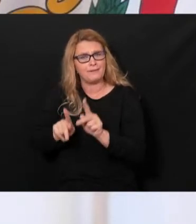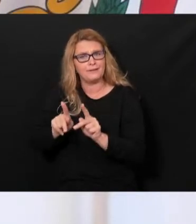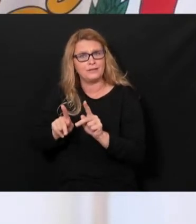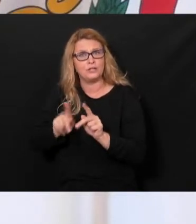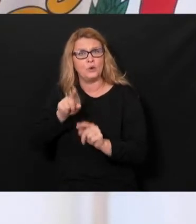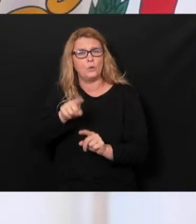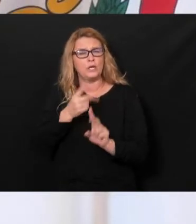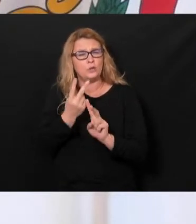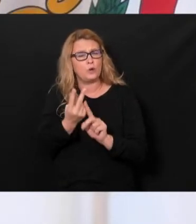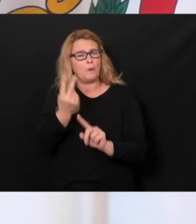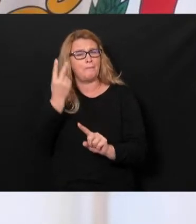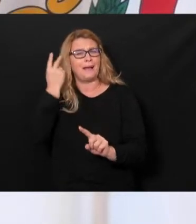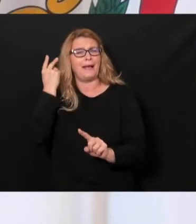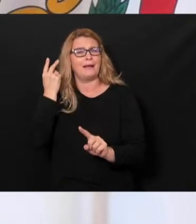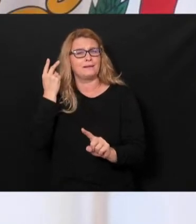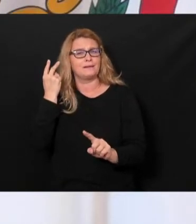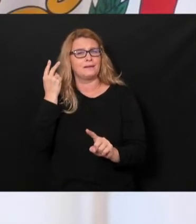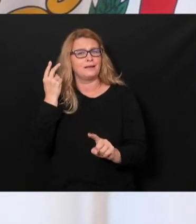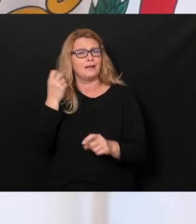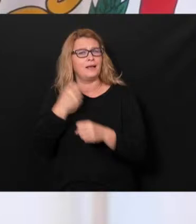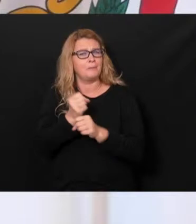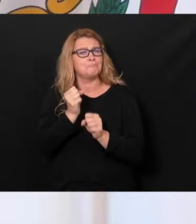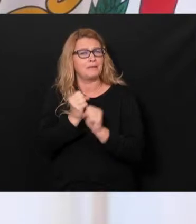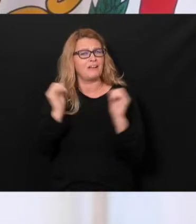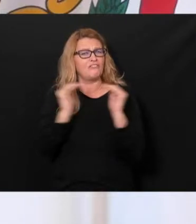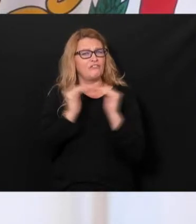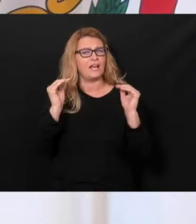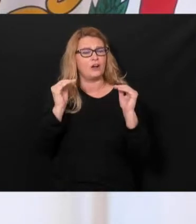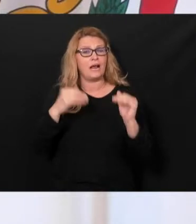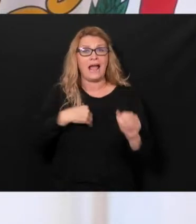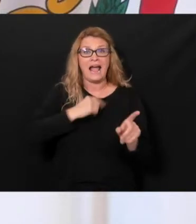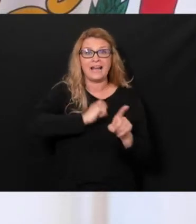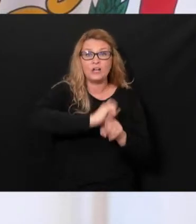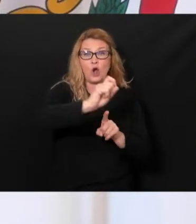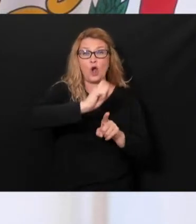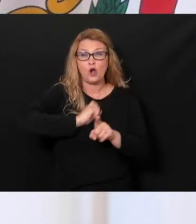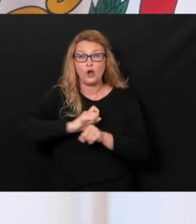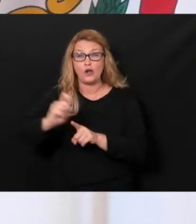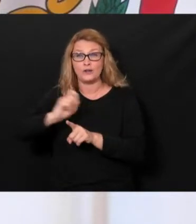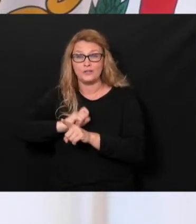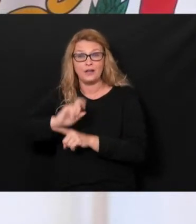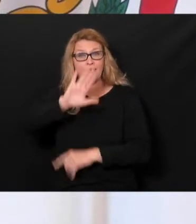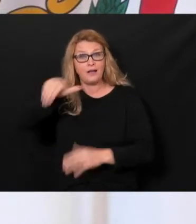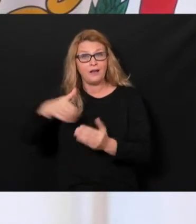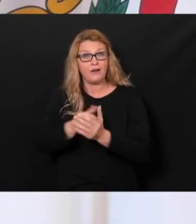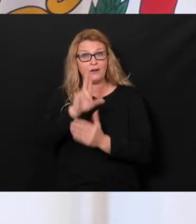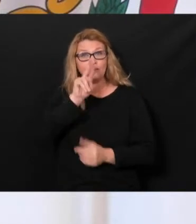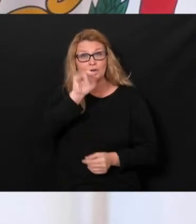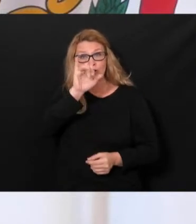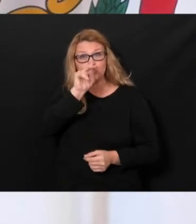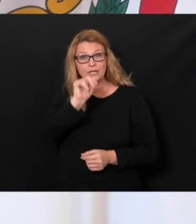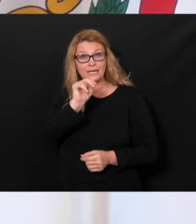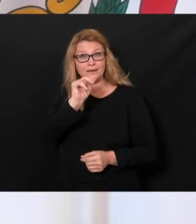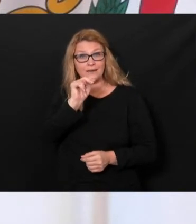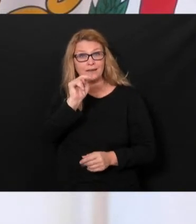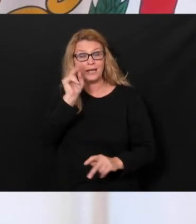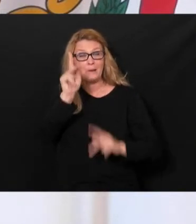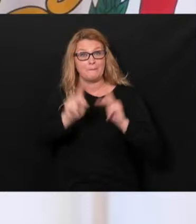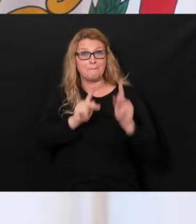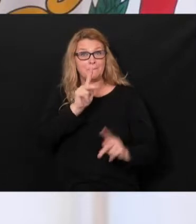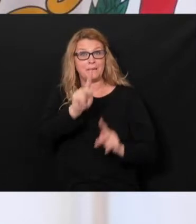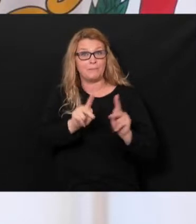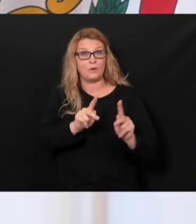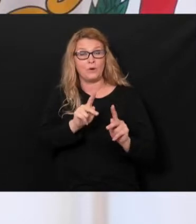and you'll be really fair, I called all the union officials to me within minutes of